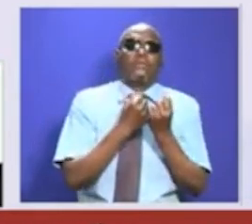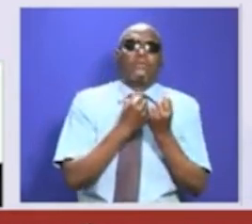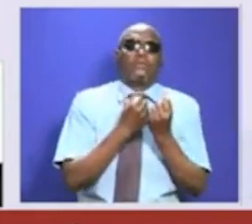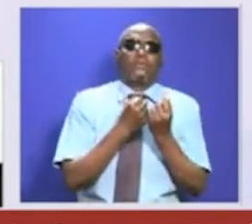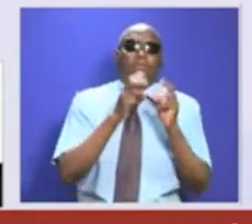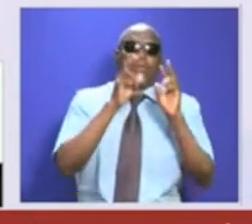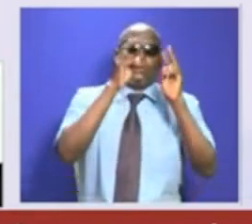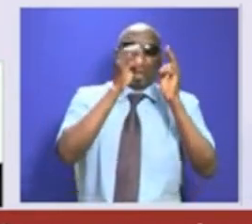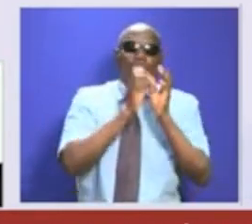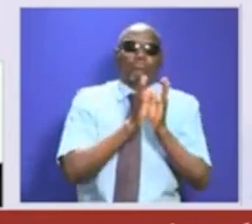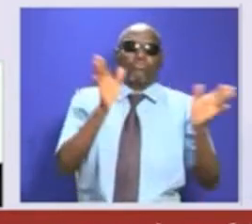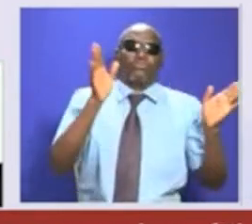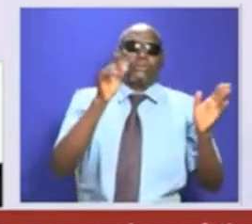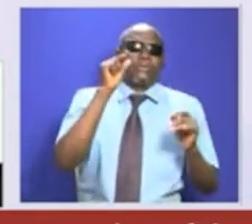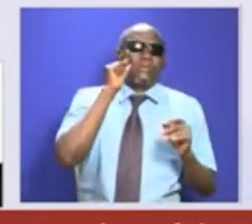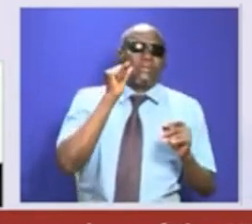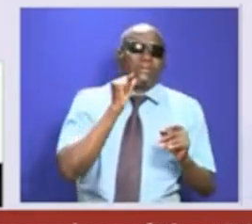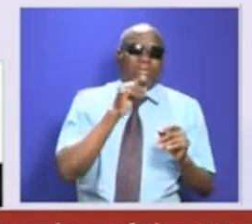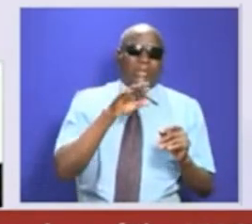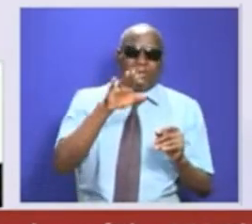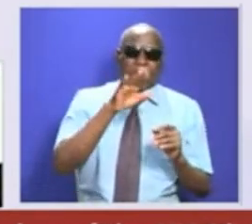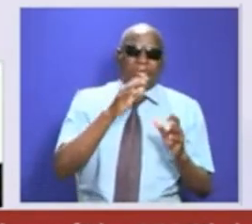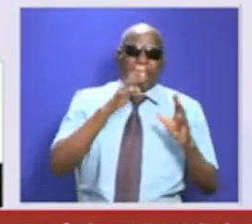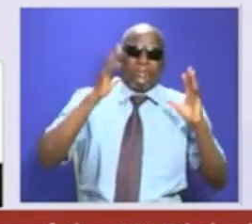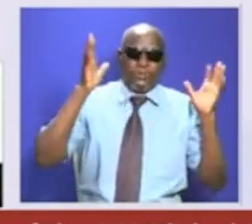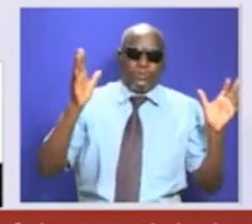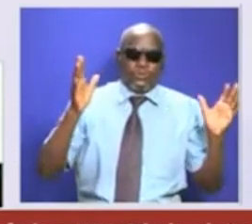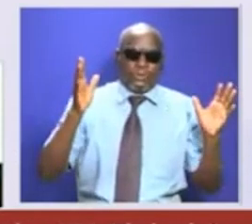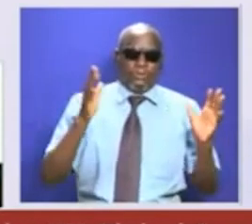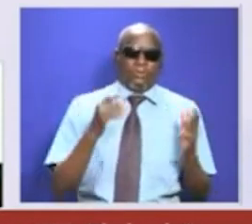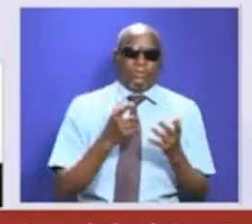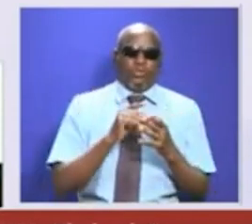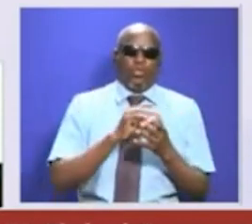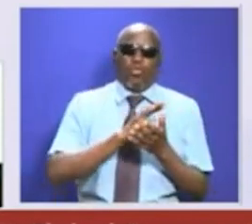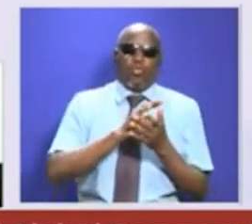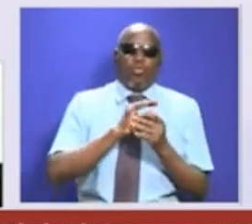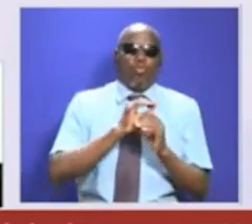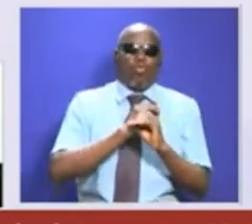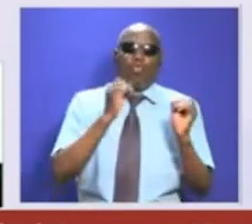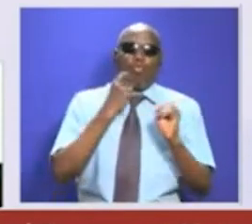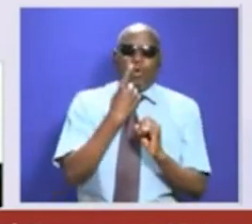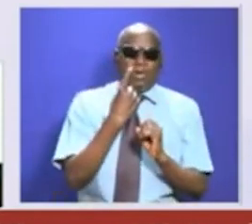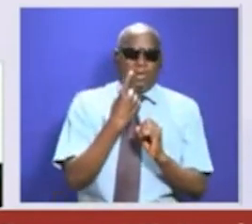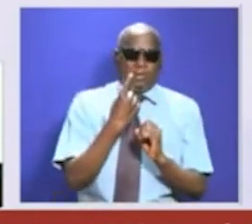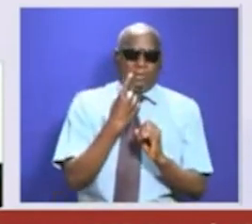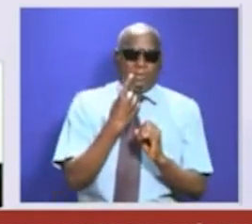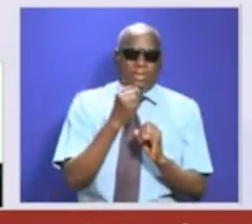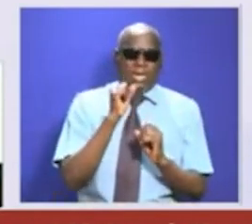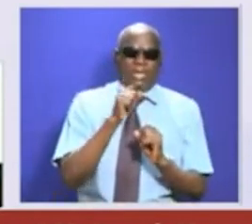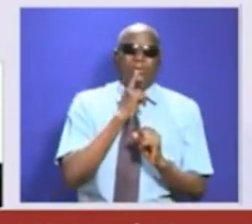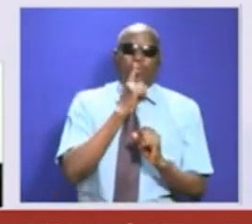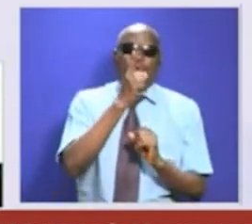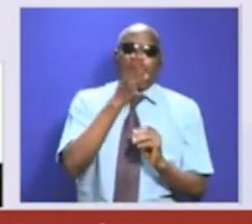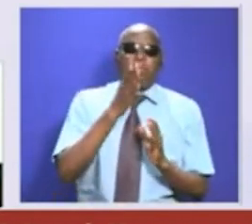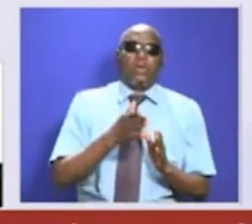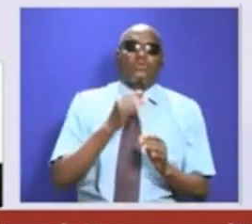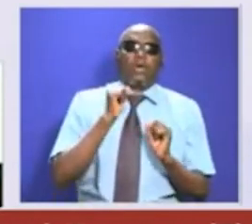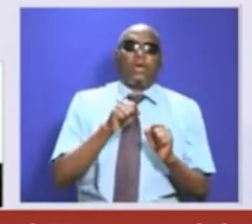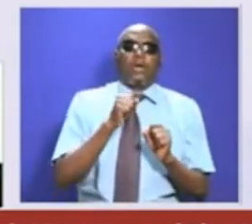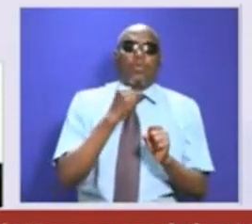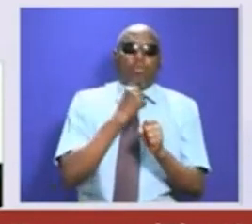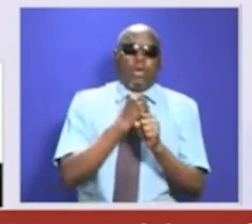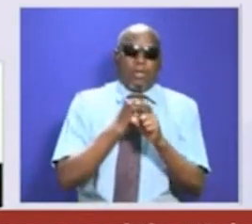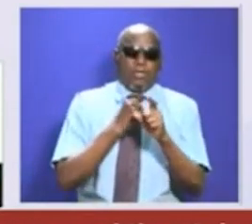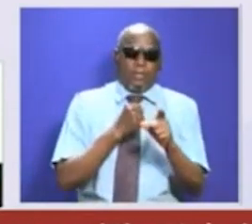is huge. Nobody and all of us cannot just sit and say one person can drive the gender